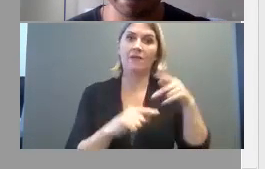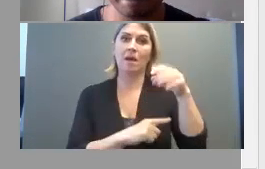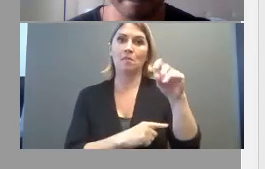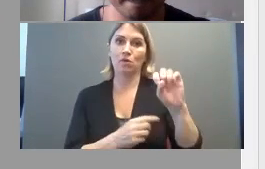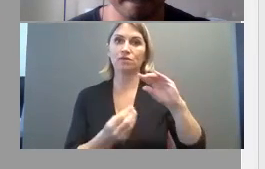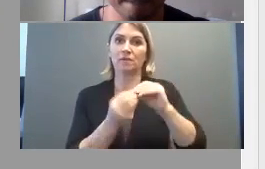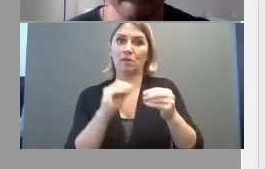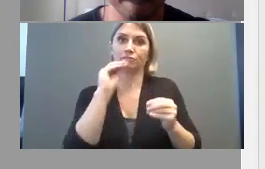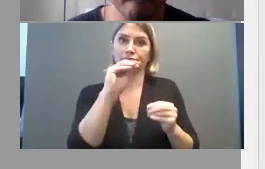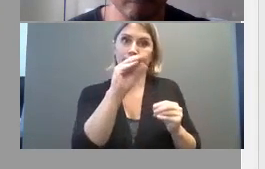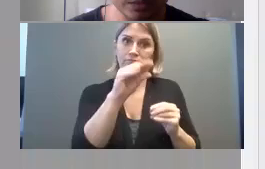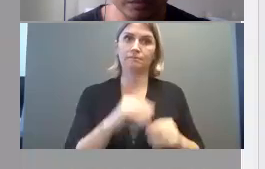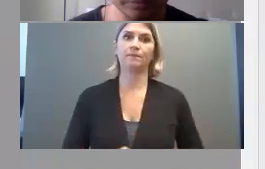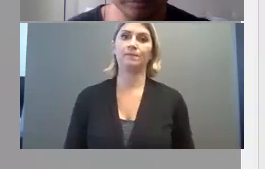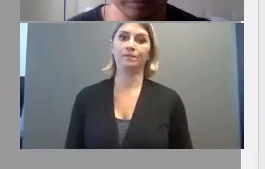updated.